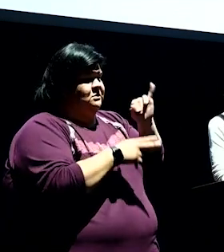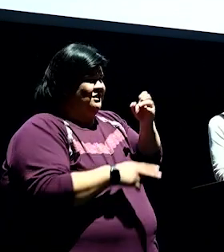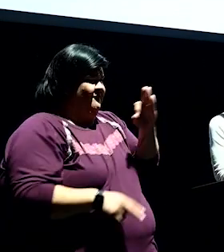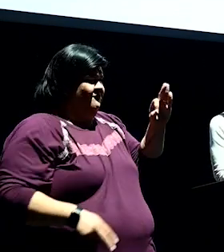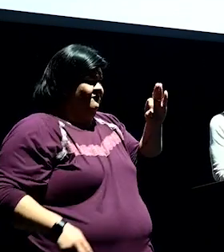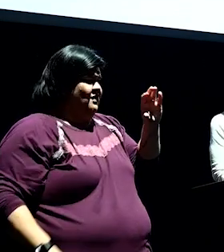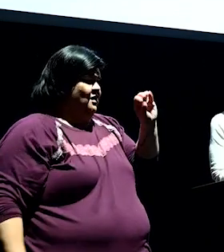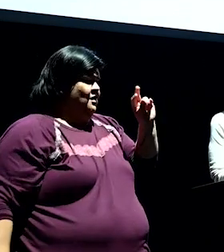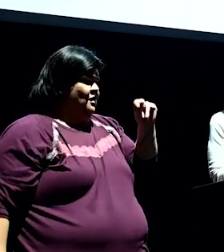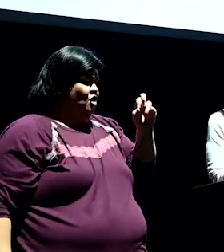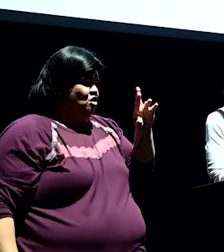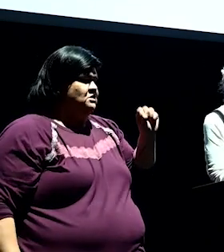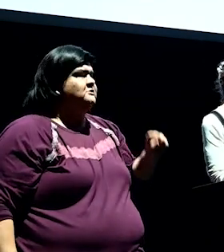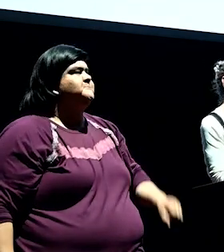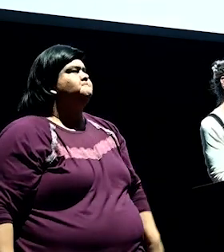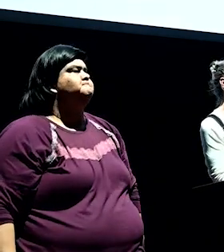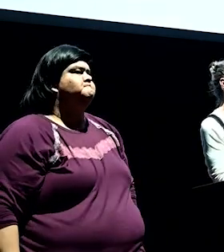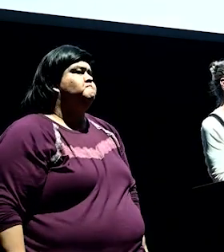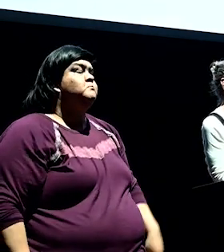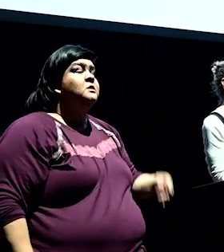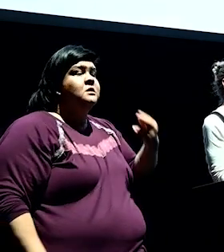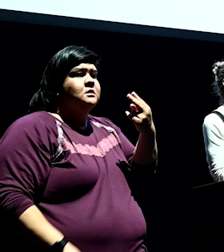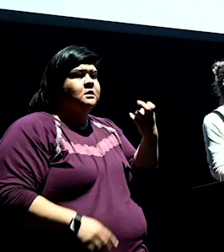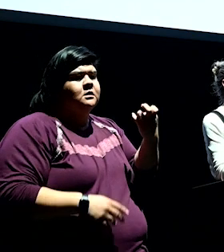name, and he was talking about,